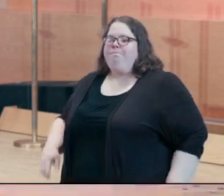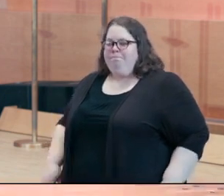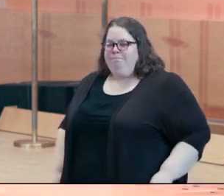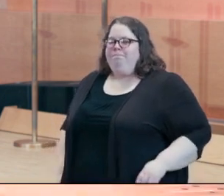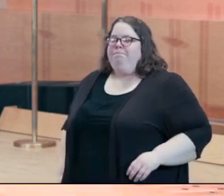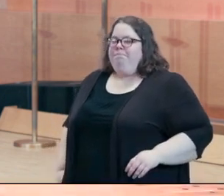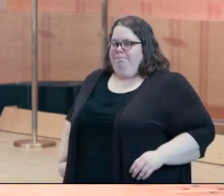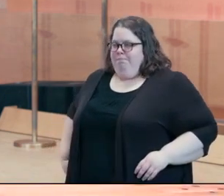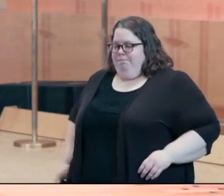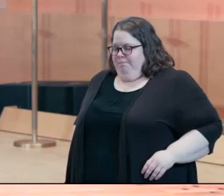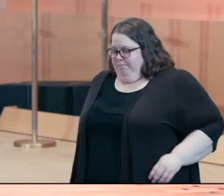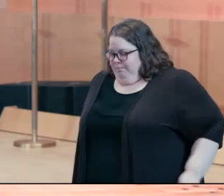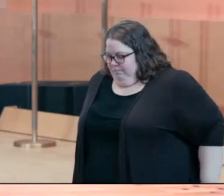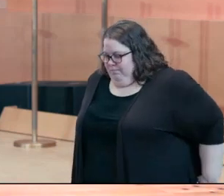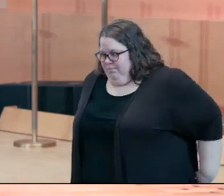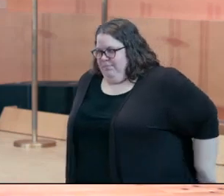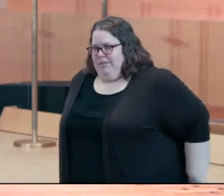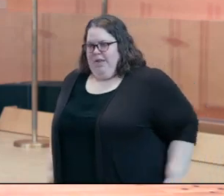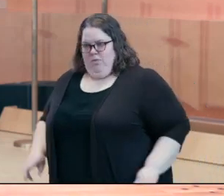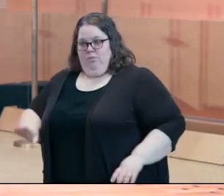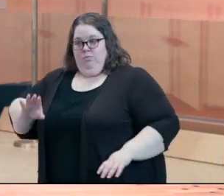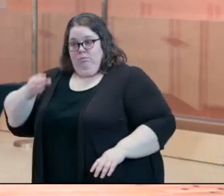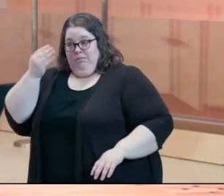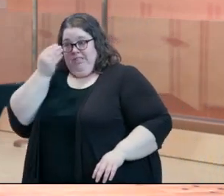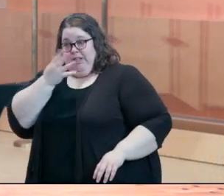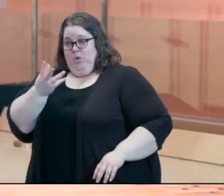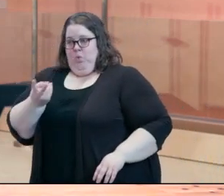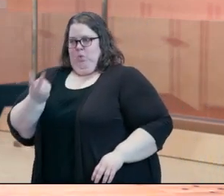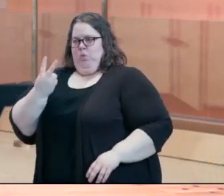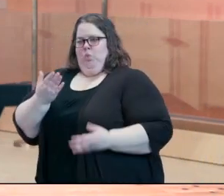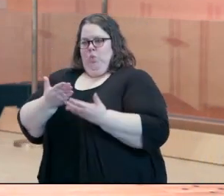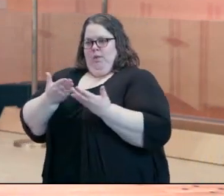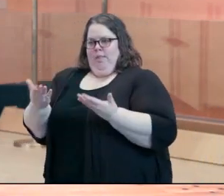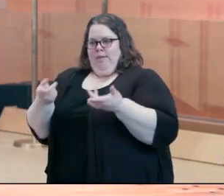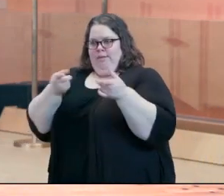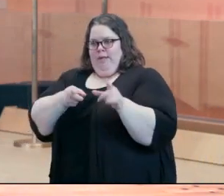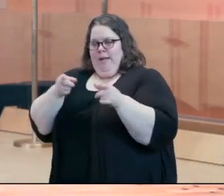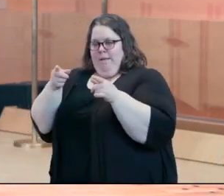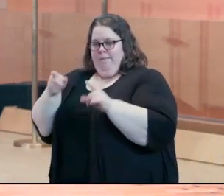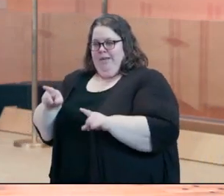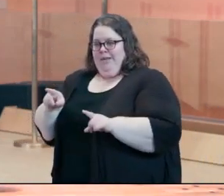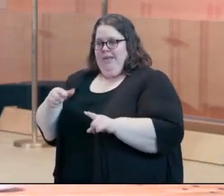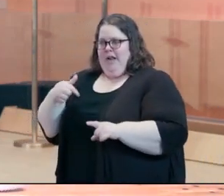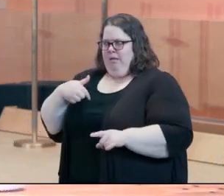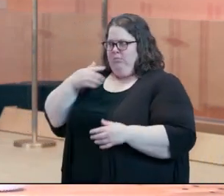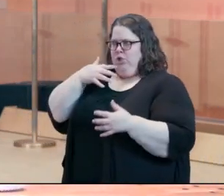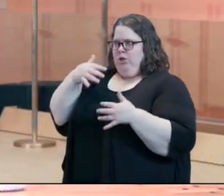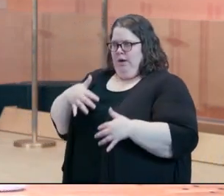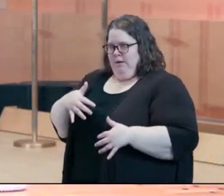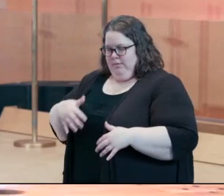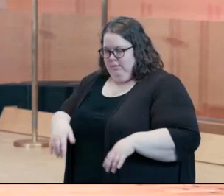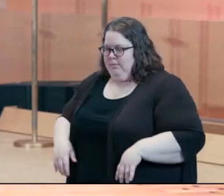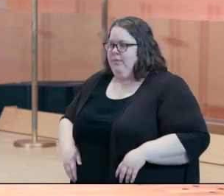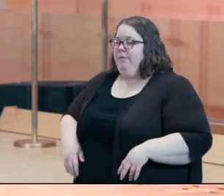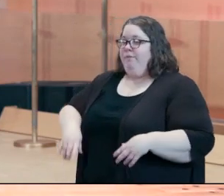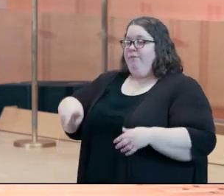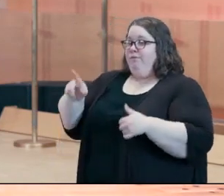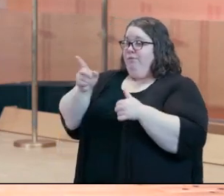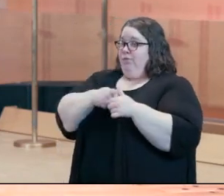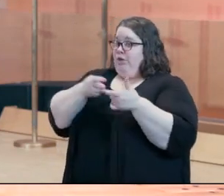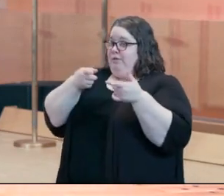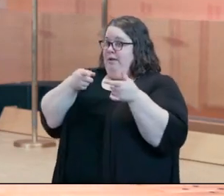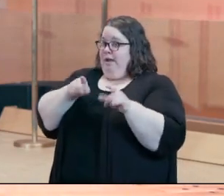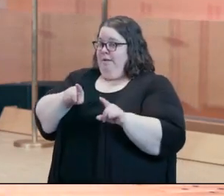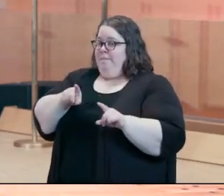Now there's two shocking things happening here. The first one is that the Lord, in this